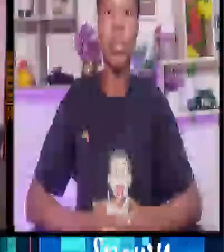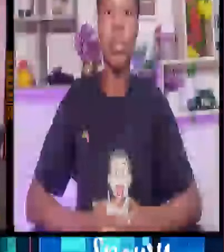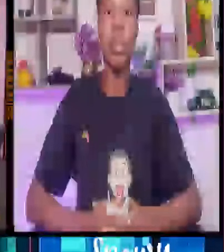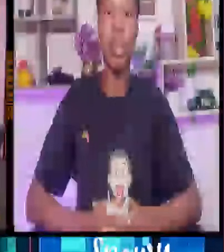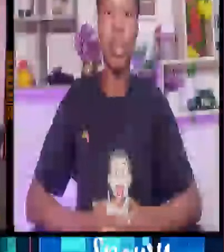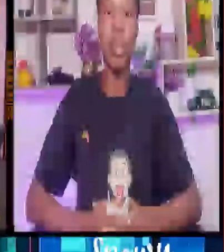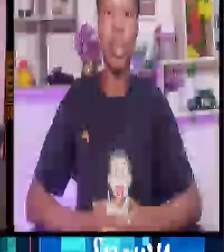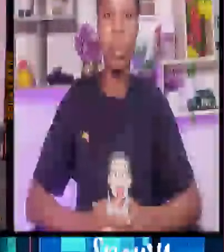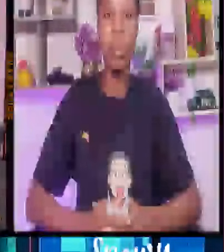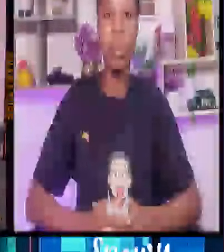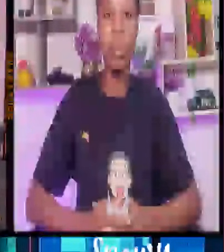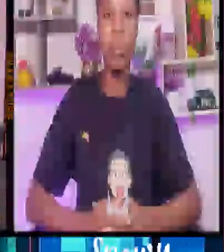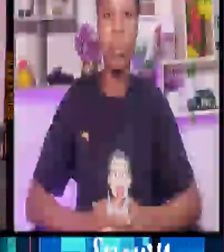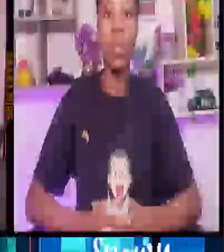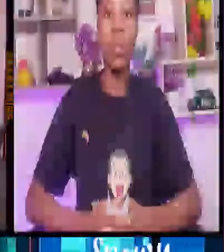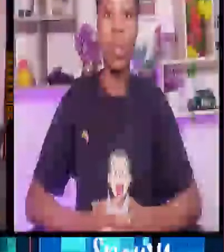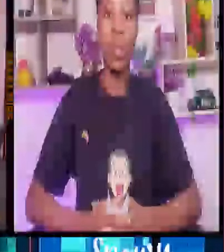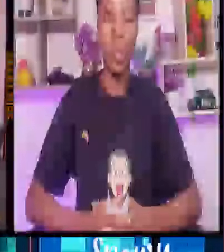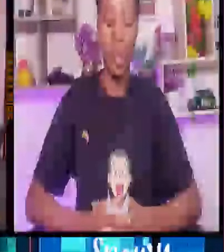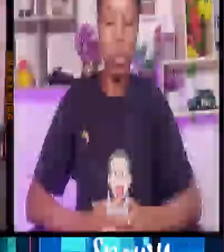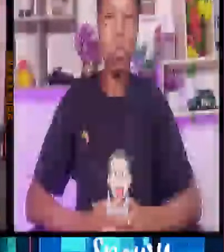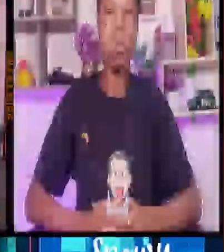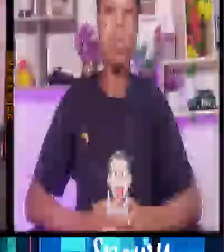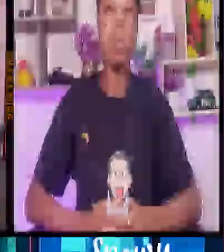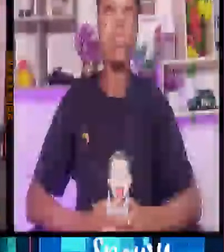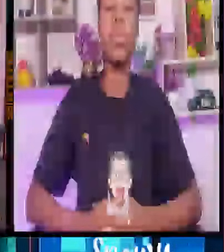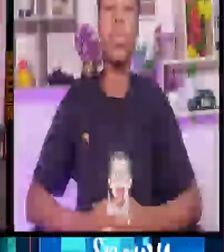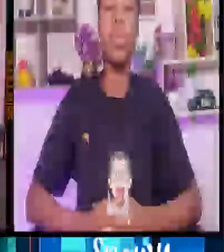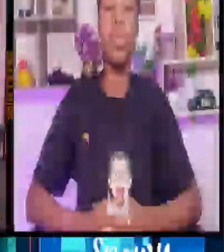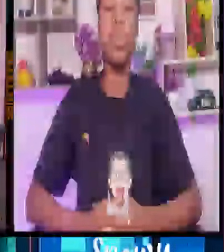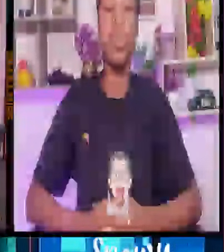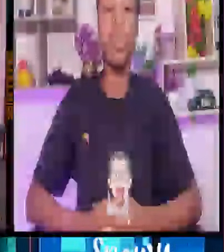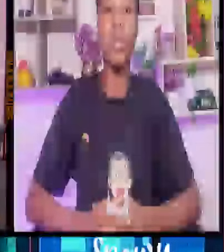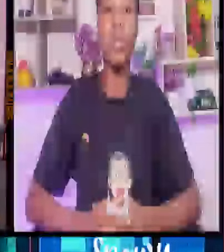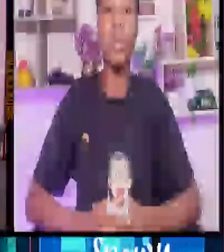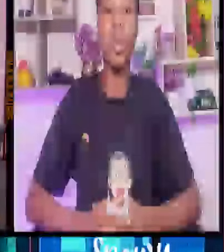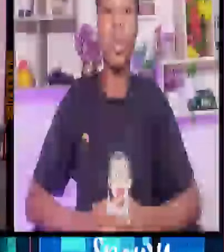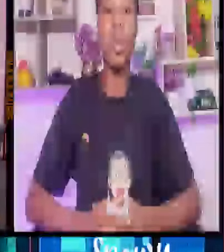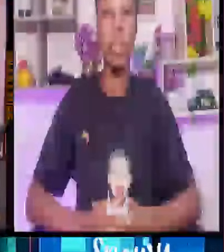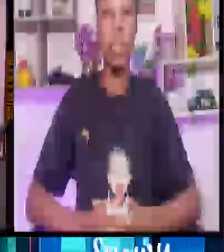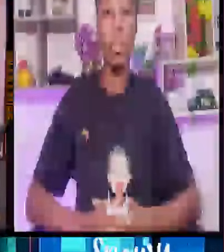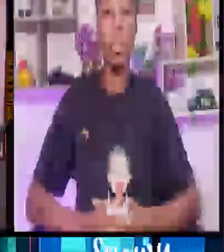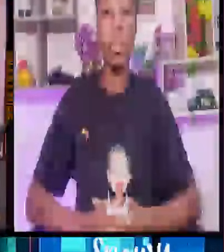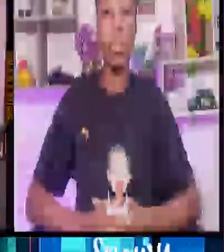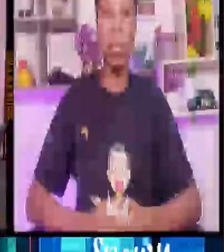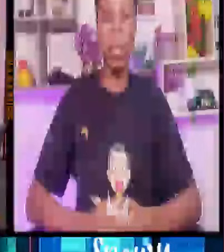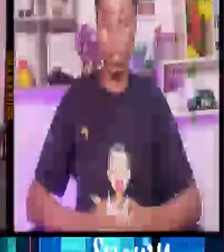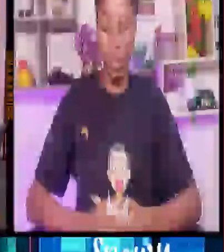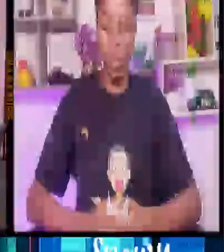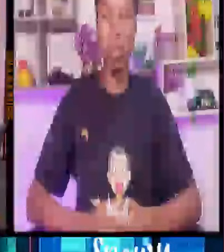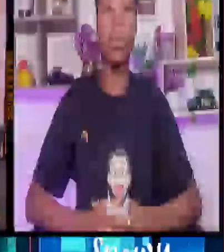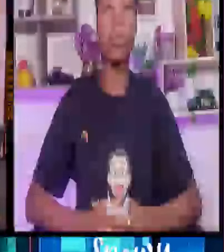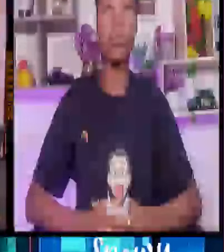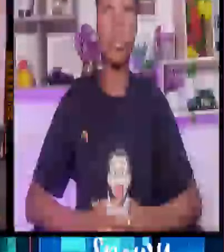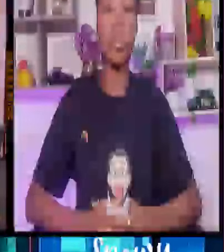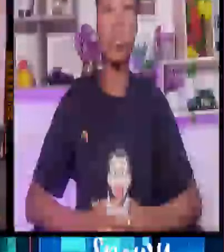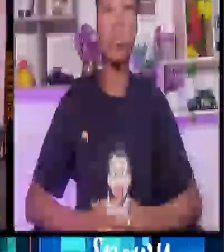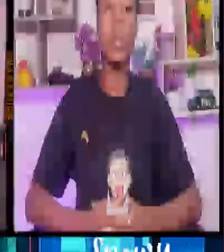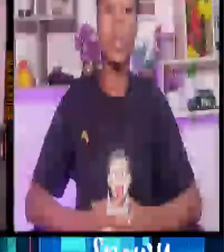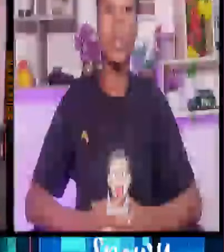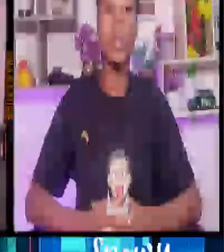are going to fight amongst ourselves. I mean, that is what I want to water down the impact to viewers and party faithfuls out there. That